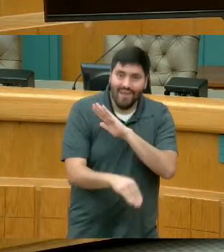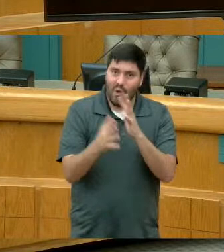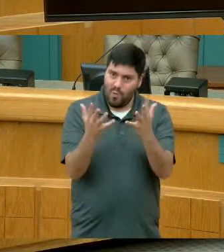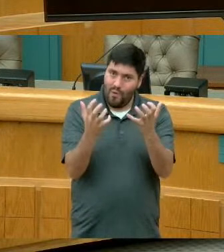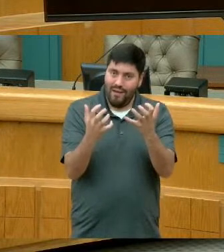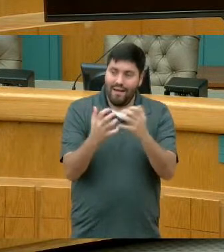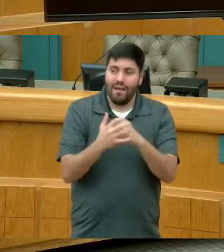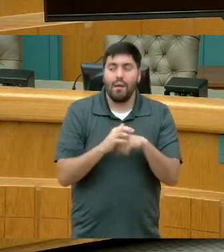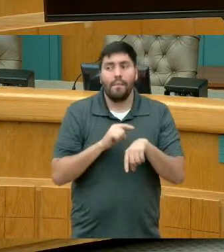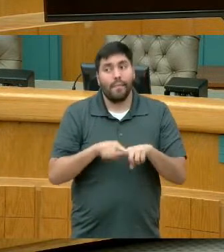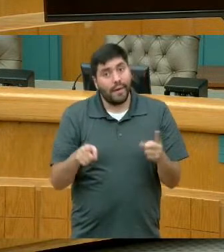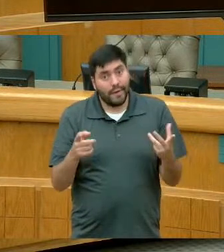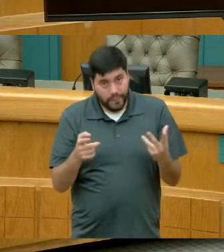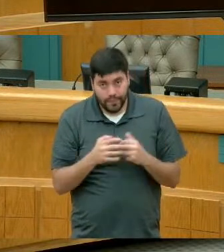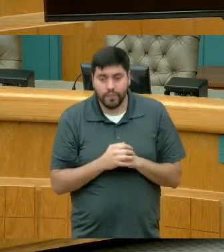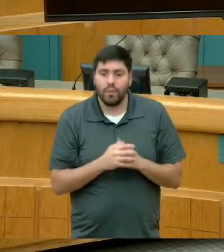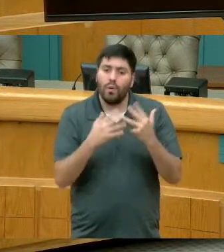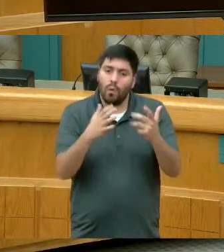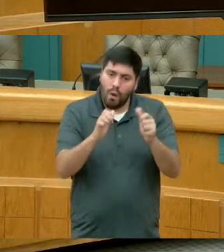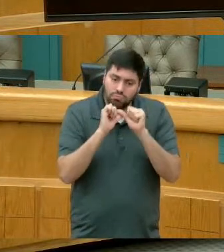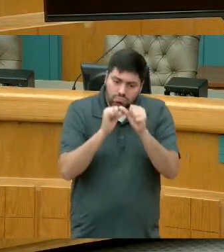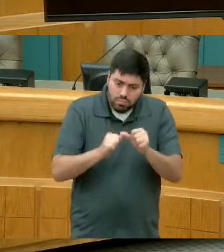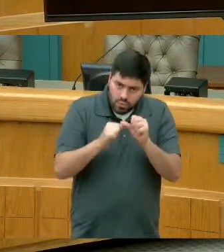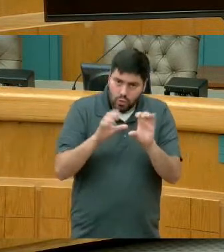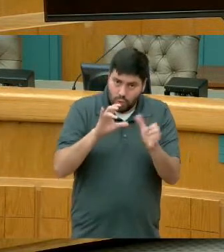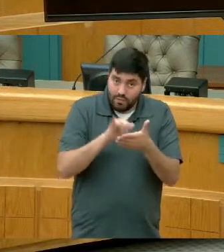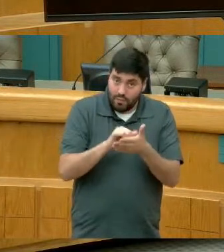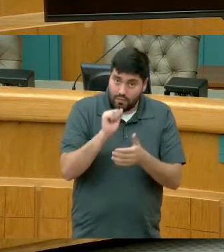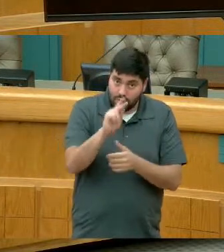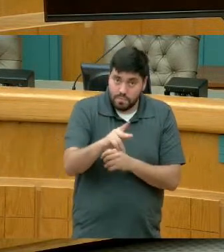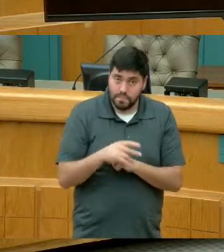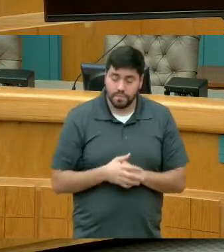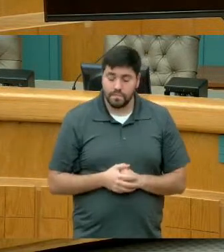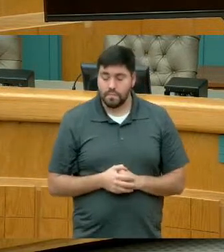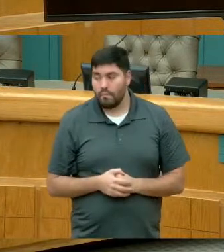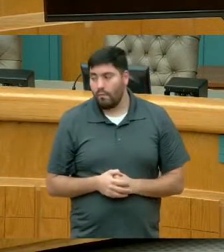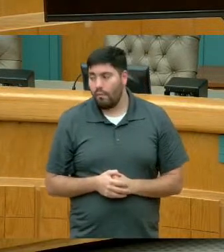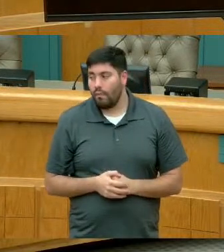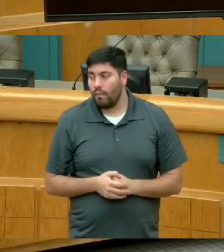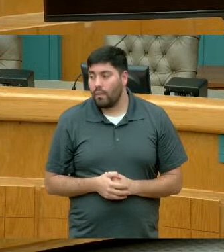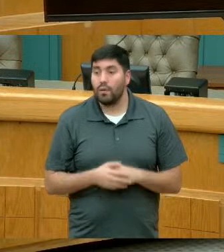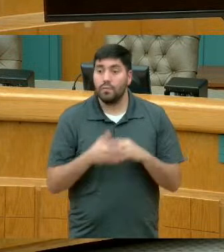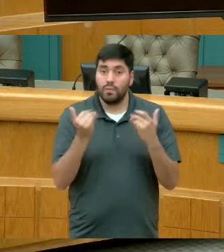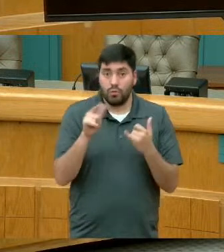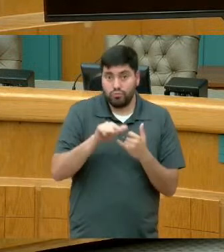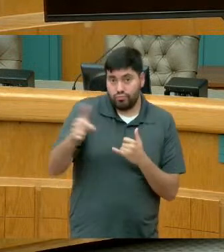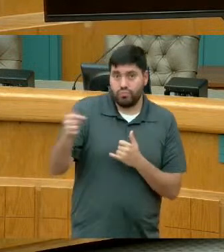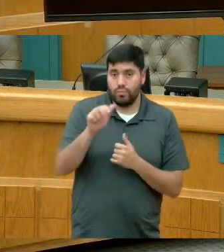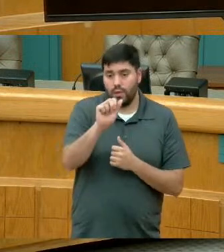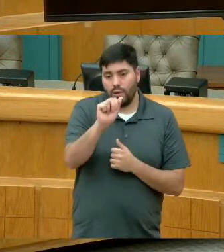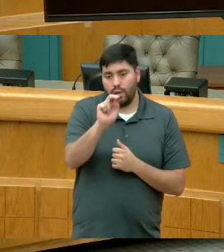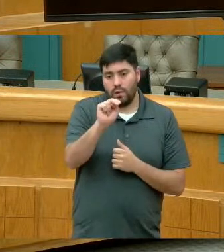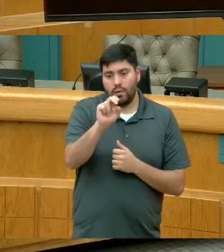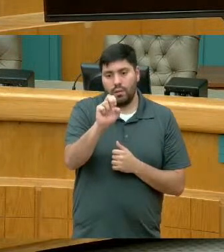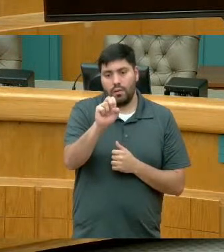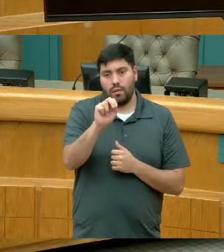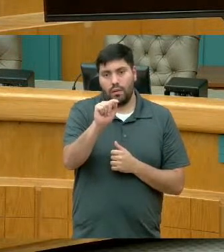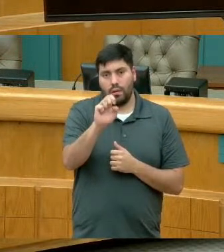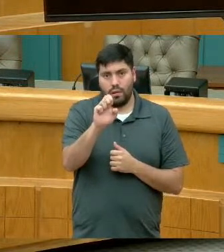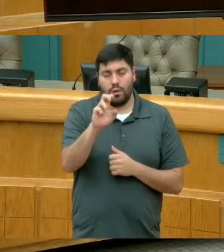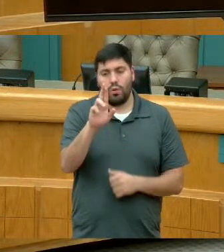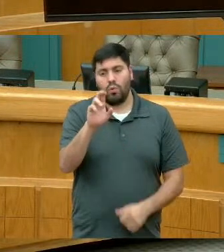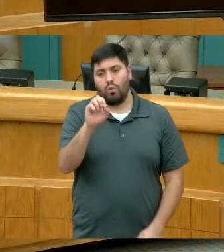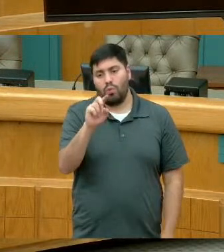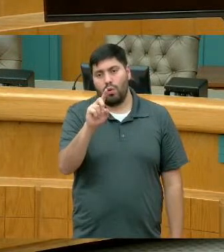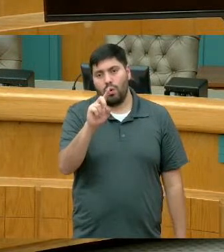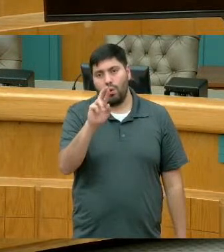faster, obviously, but we want to continue to do that. So I'd like to ask Annette Rodriguez to come up now and